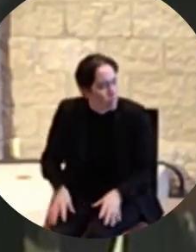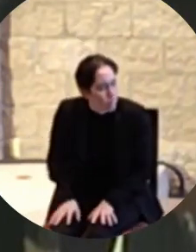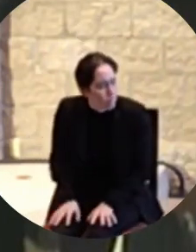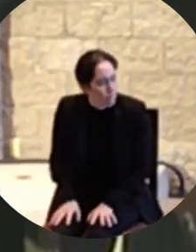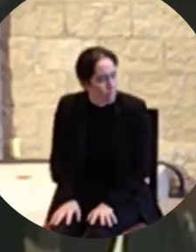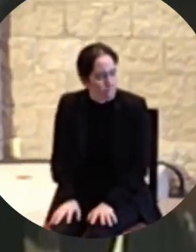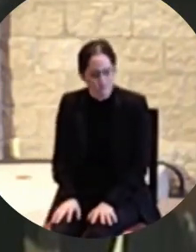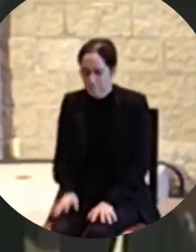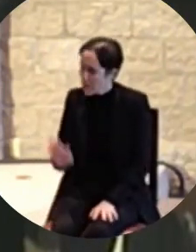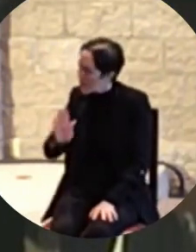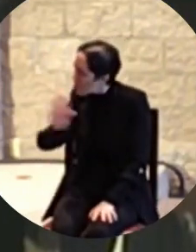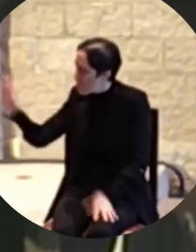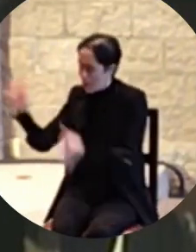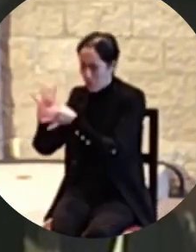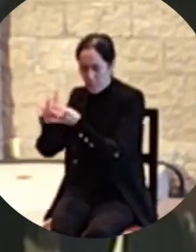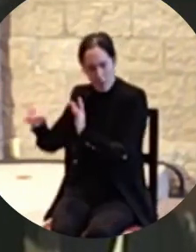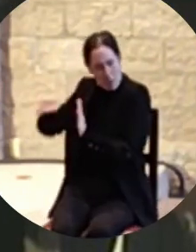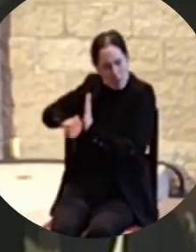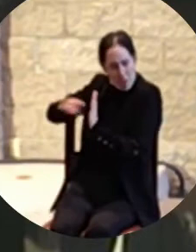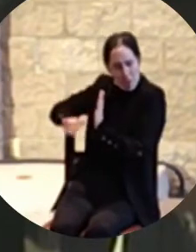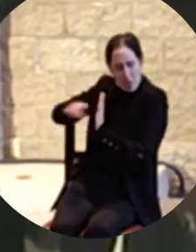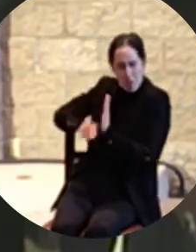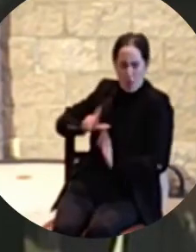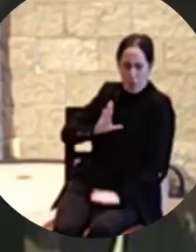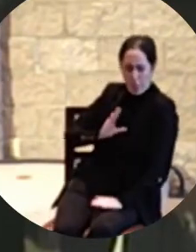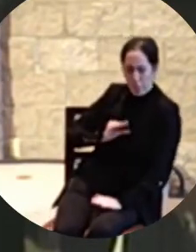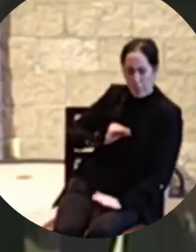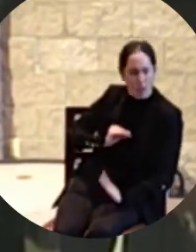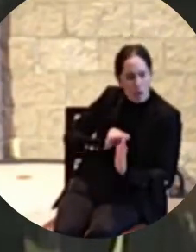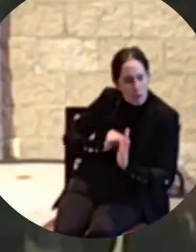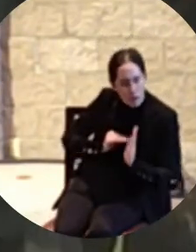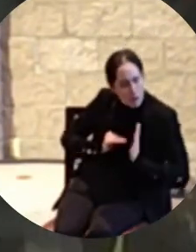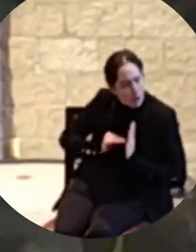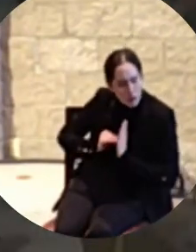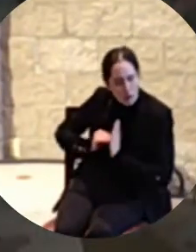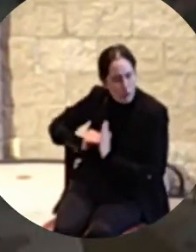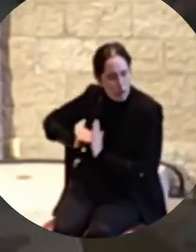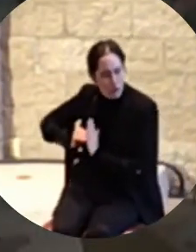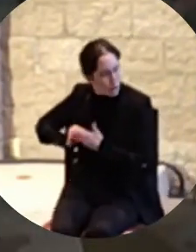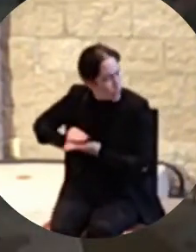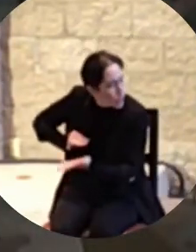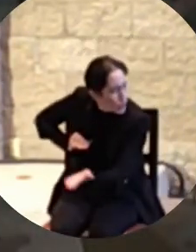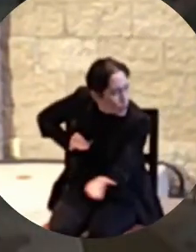glorious. When the sharpest words want to cut me down,